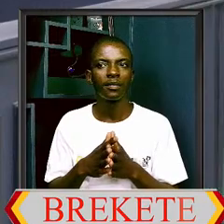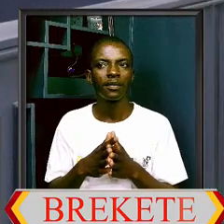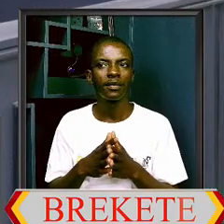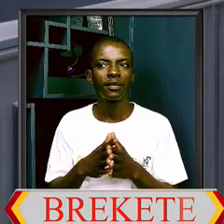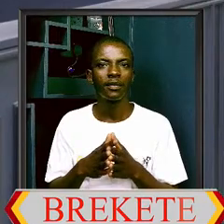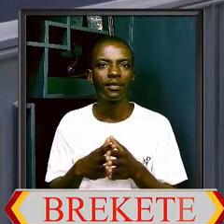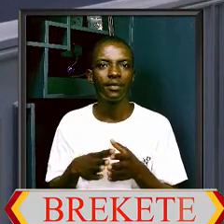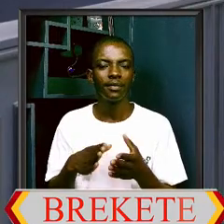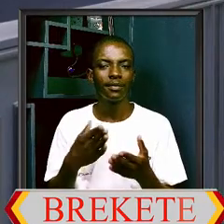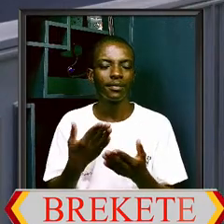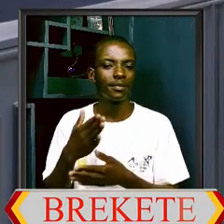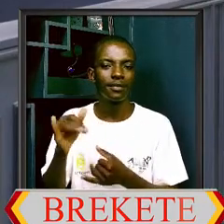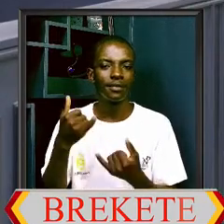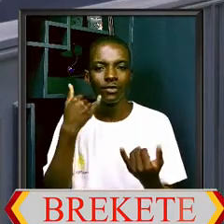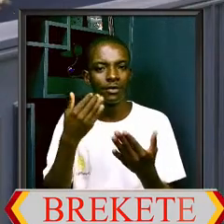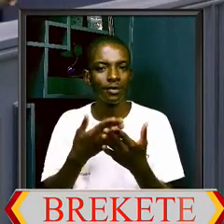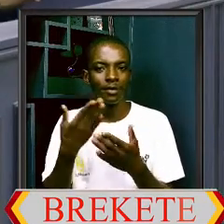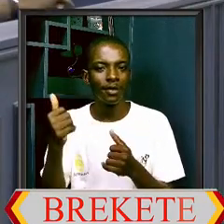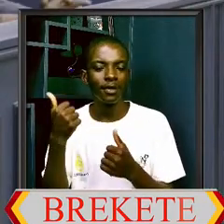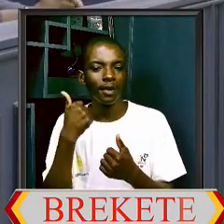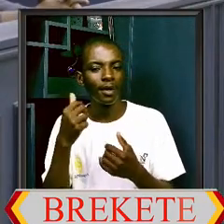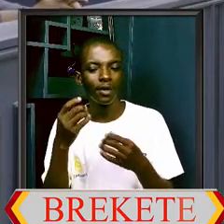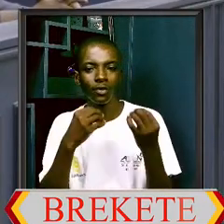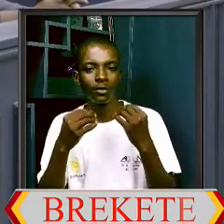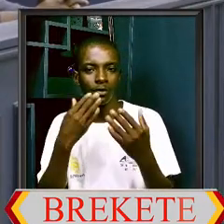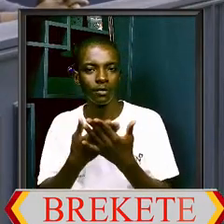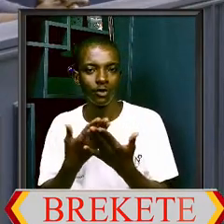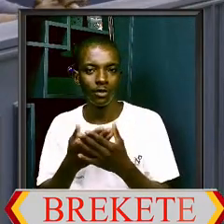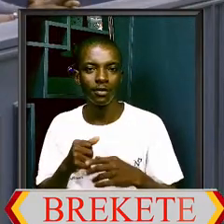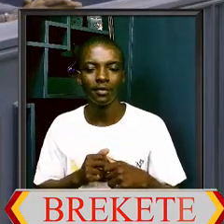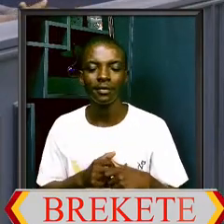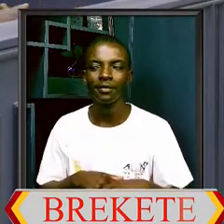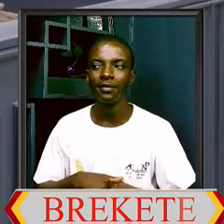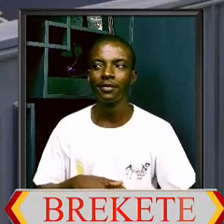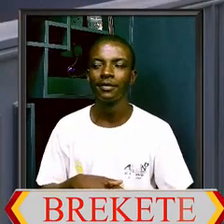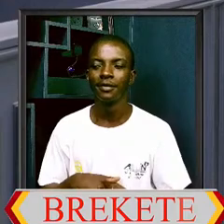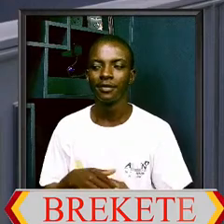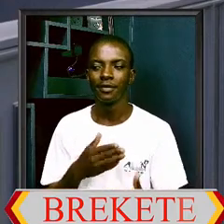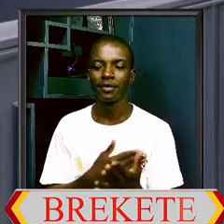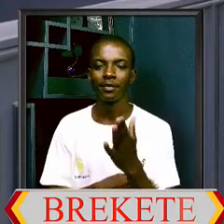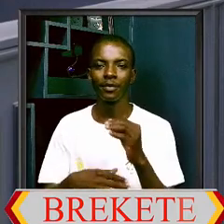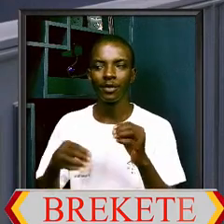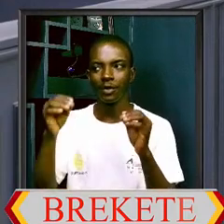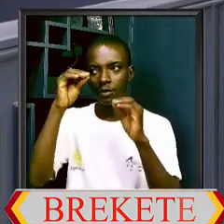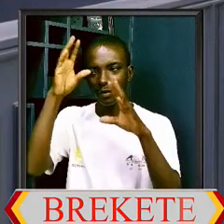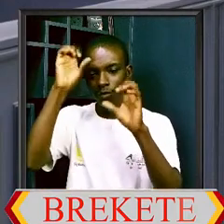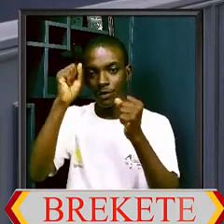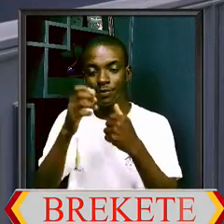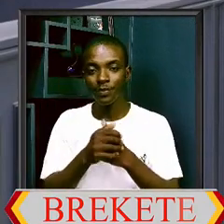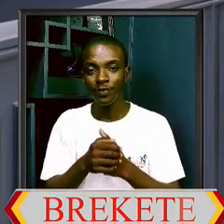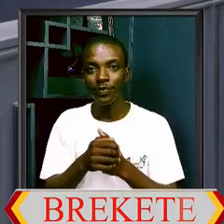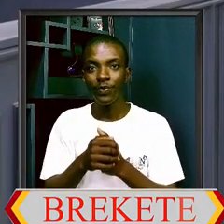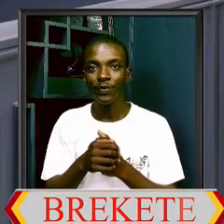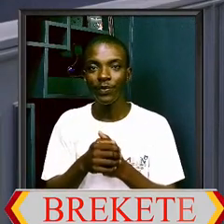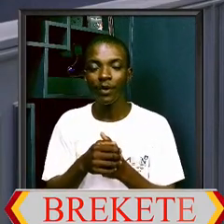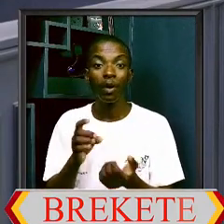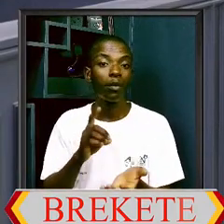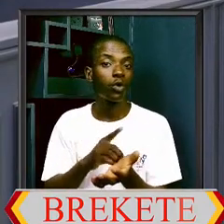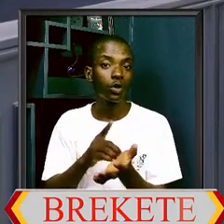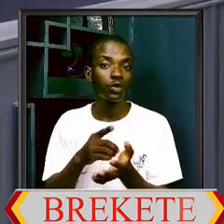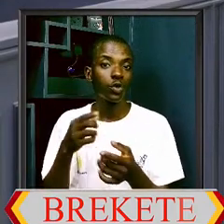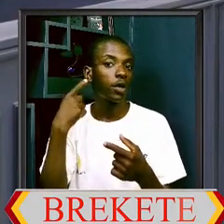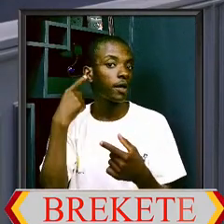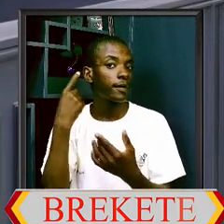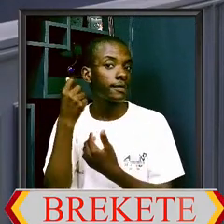with daily contribution money hello good morning the doctor good morning sir how you doing president yes